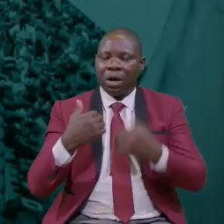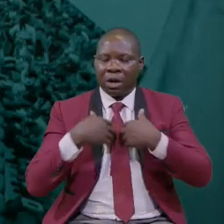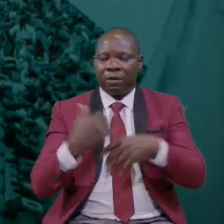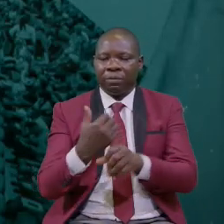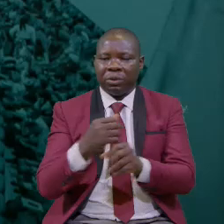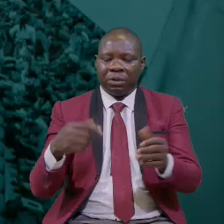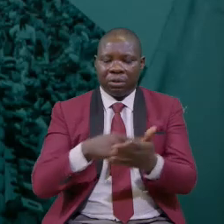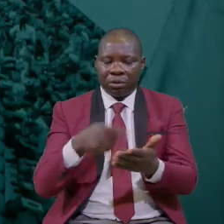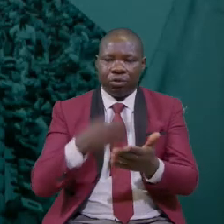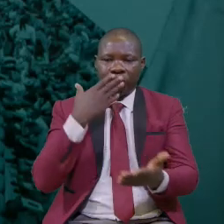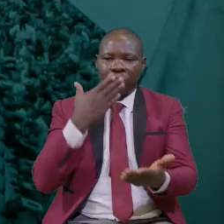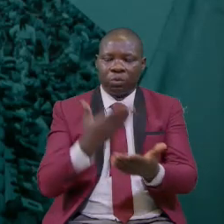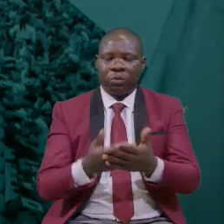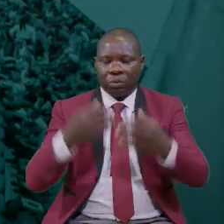decision